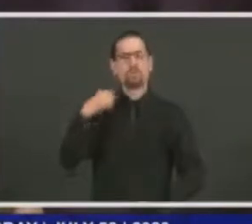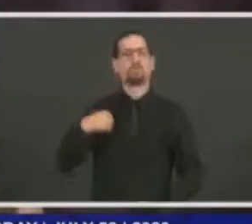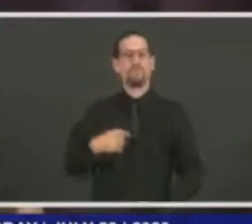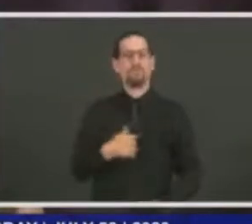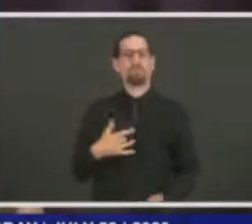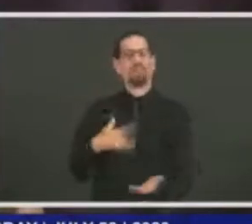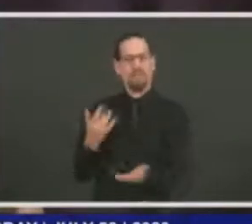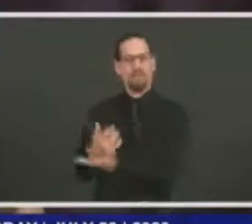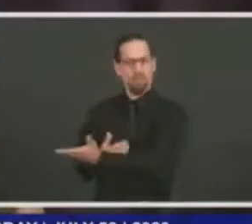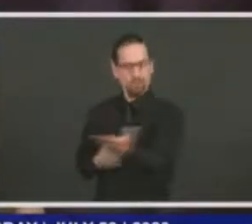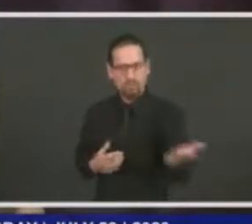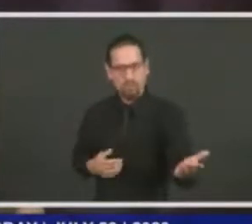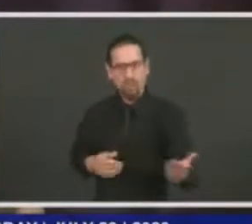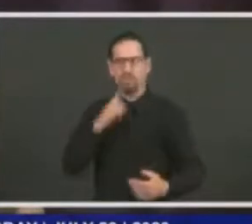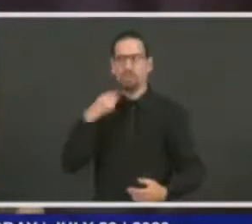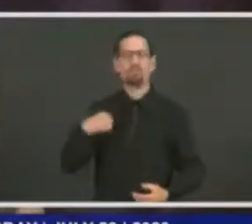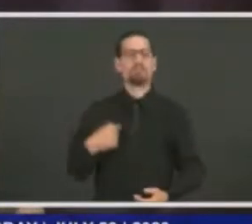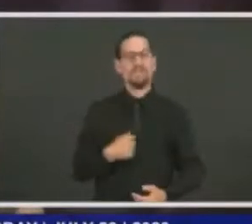sleep.